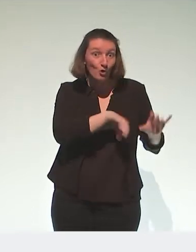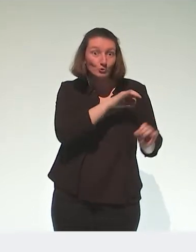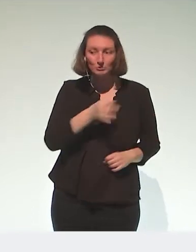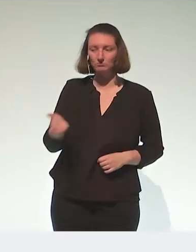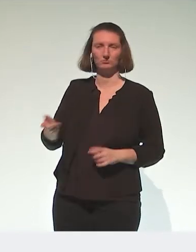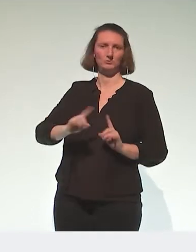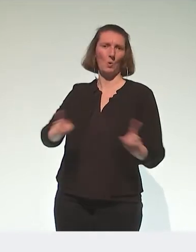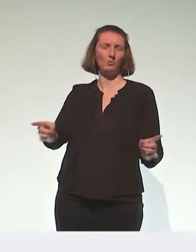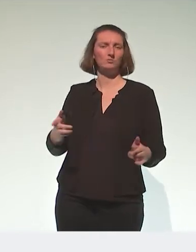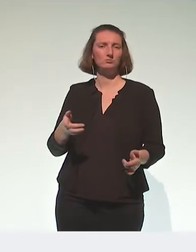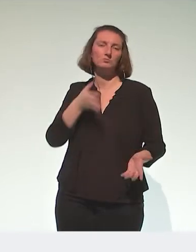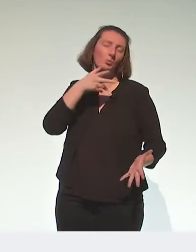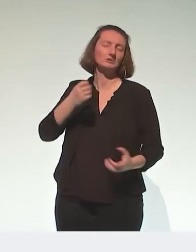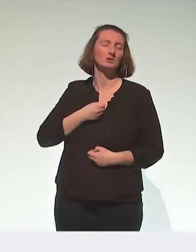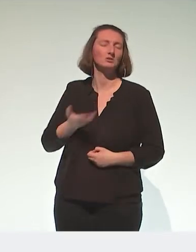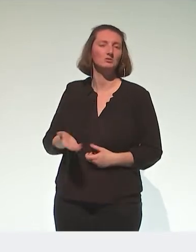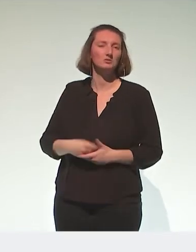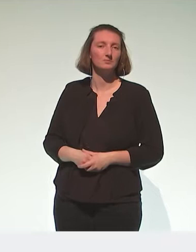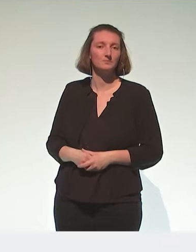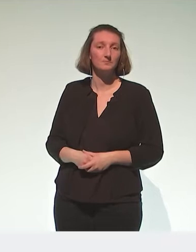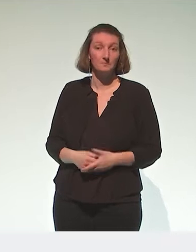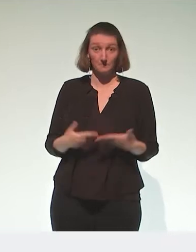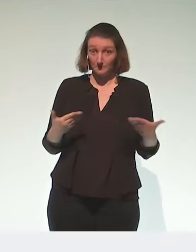high and completely unacceptable.